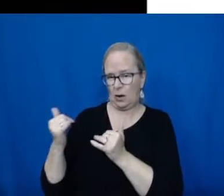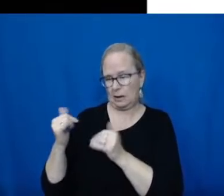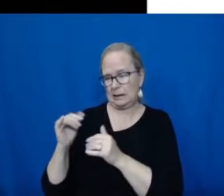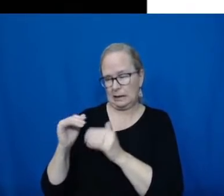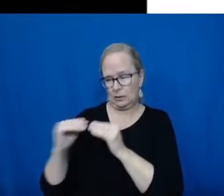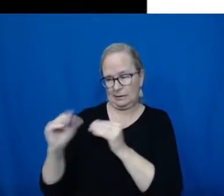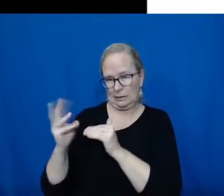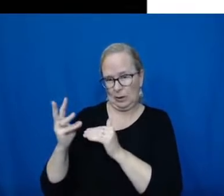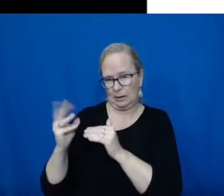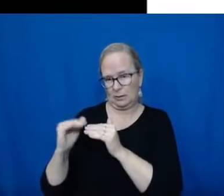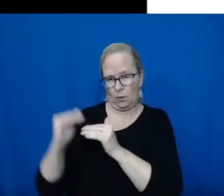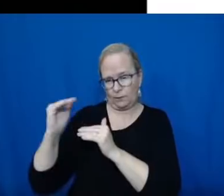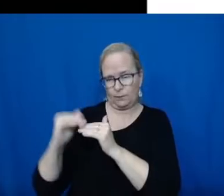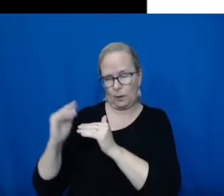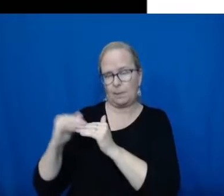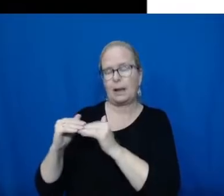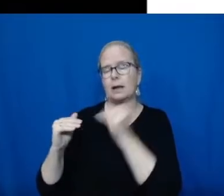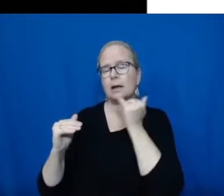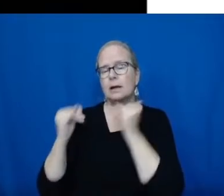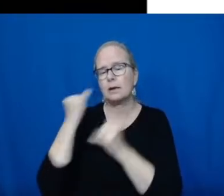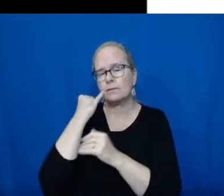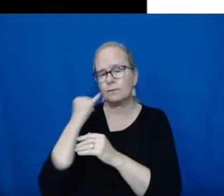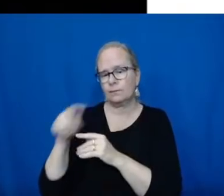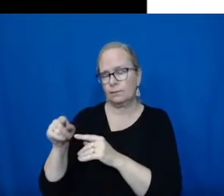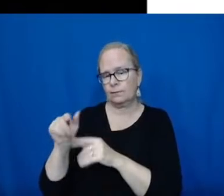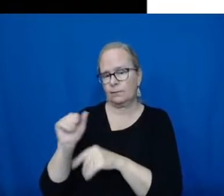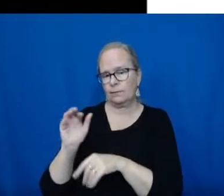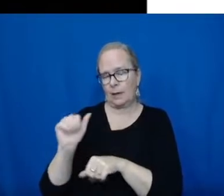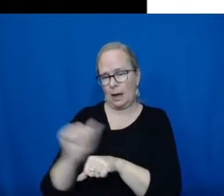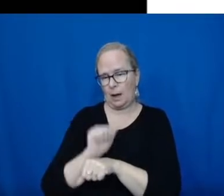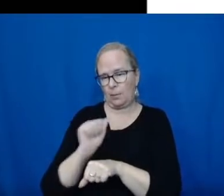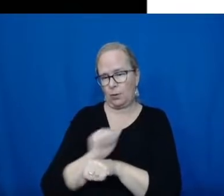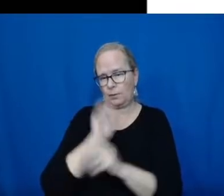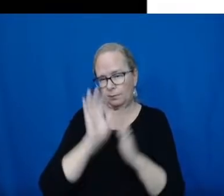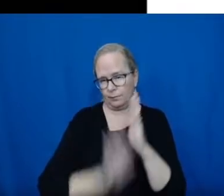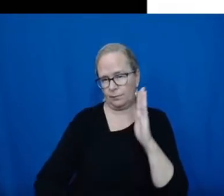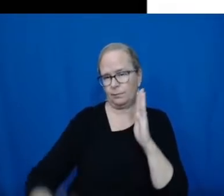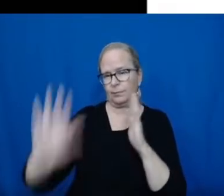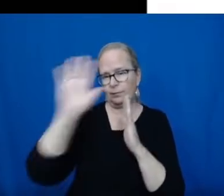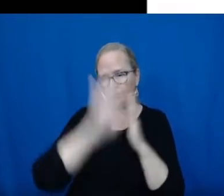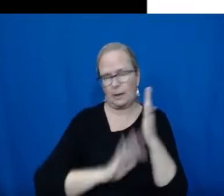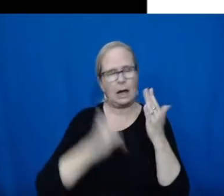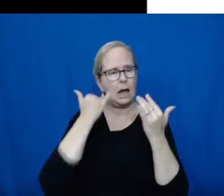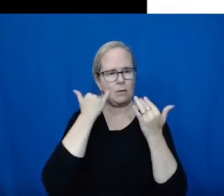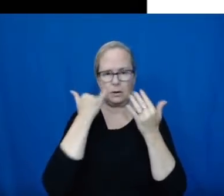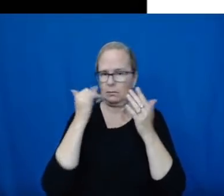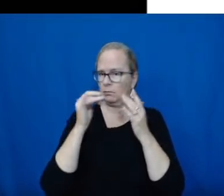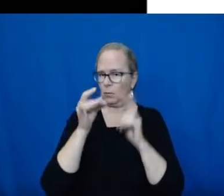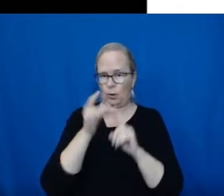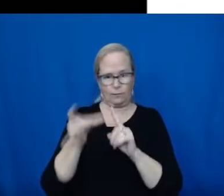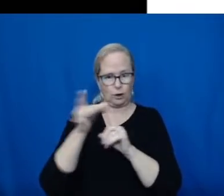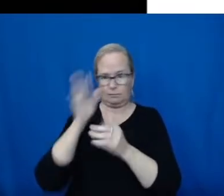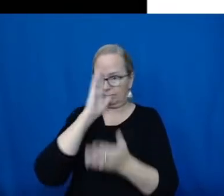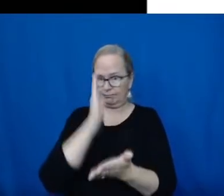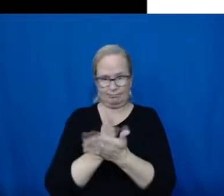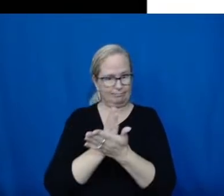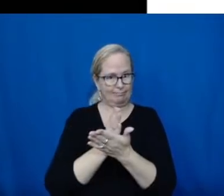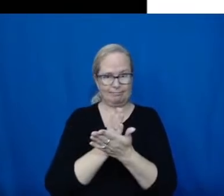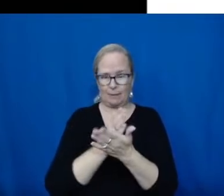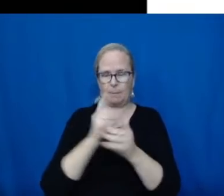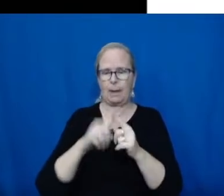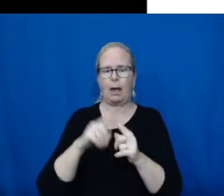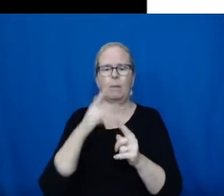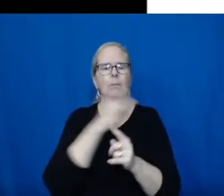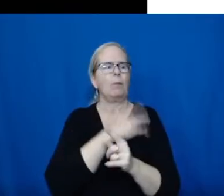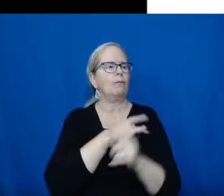we have 10 new cases brought from abroad, if nobody would be vaccinated, we would have like super fast outbreak.